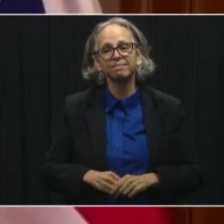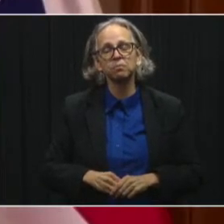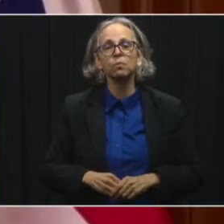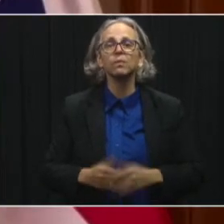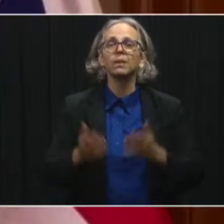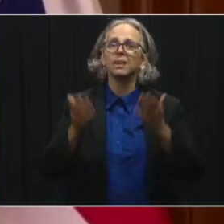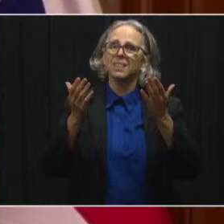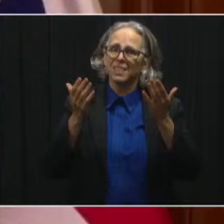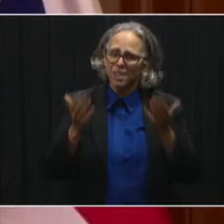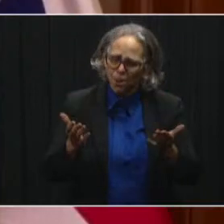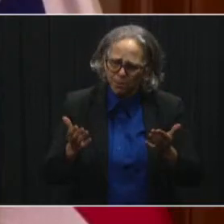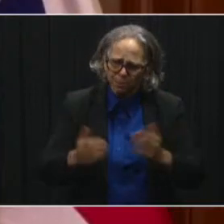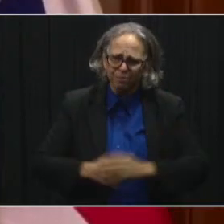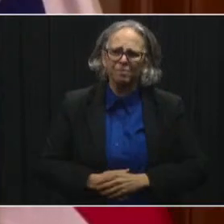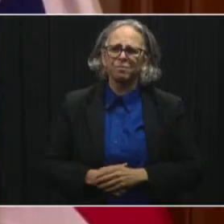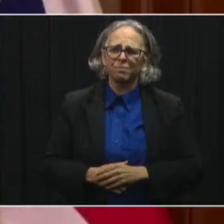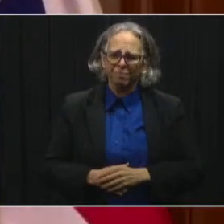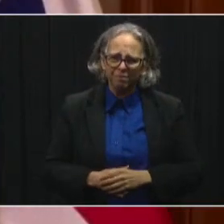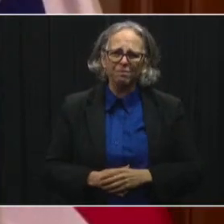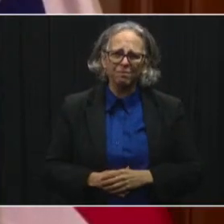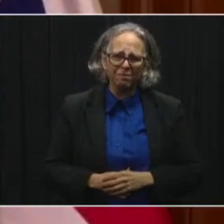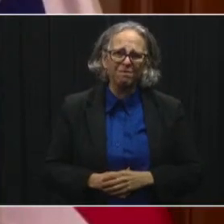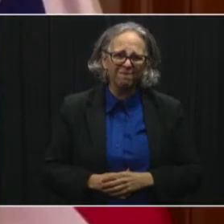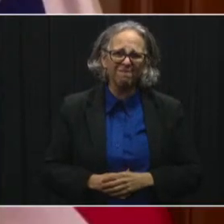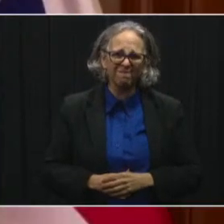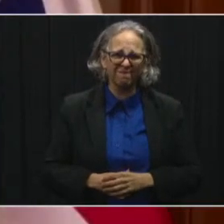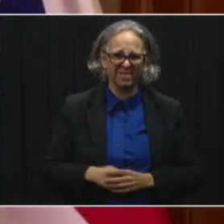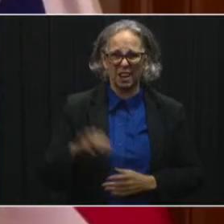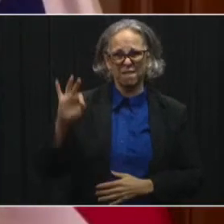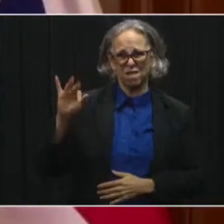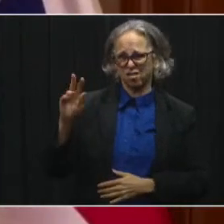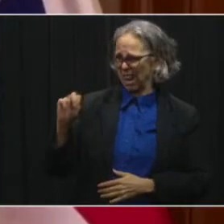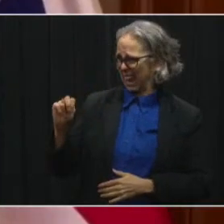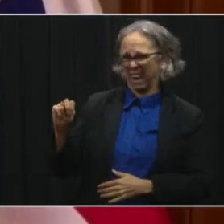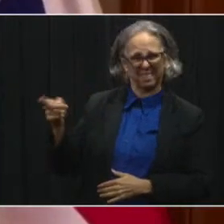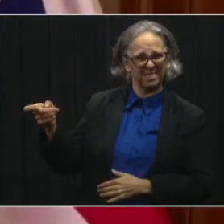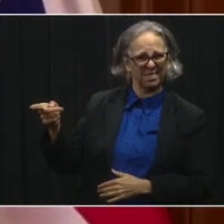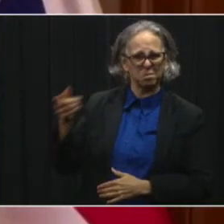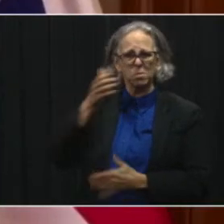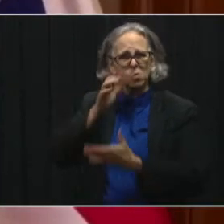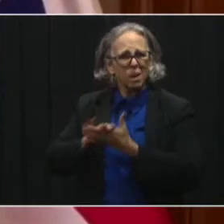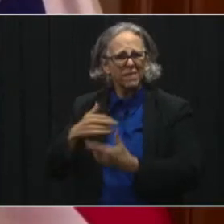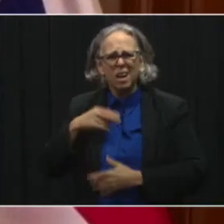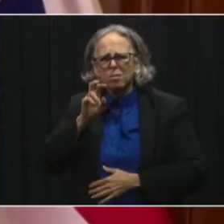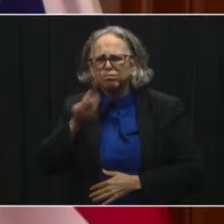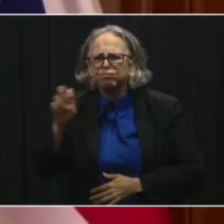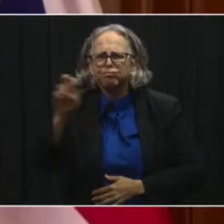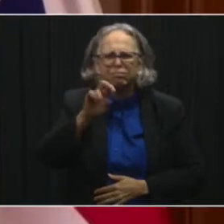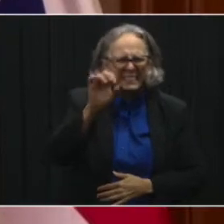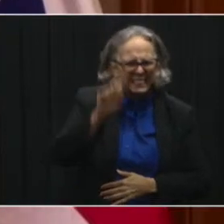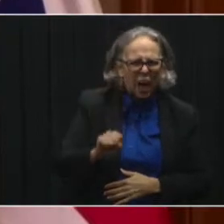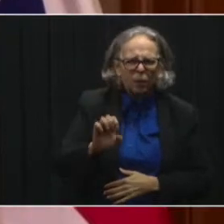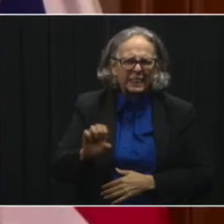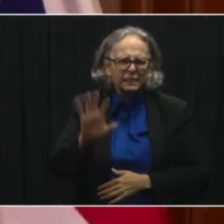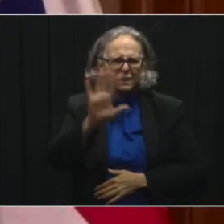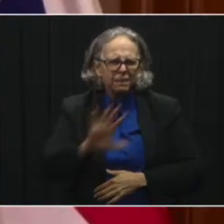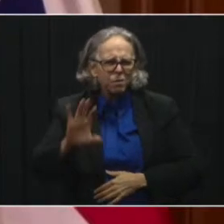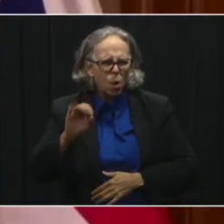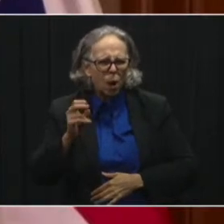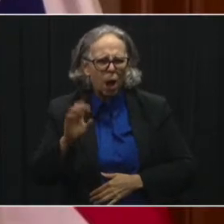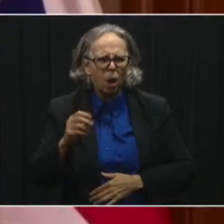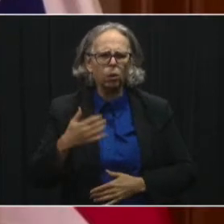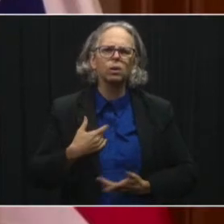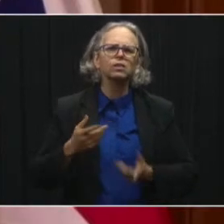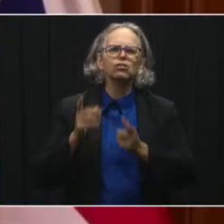So, as I said last Friday, Fran and I traveled along the river, talked to health experts, and nurses, and